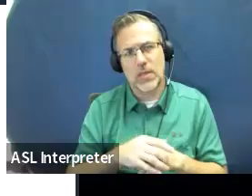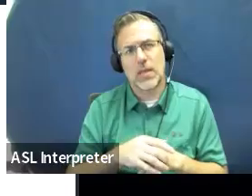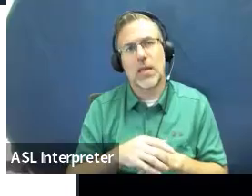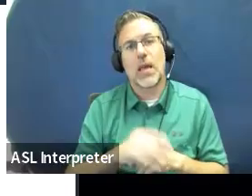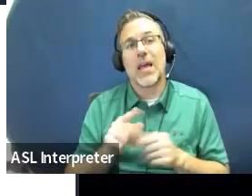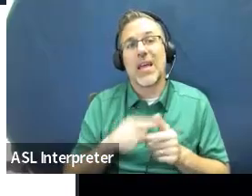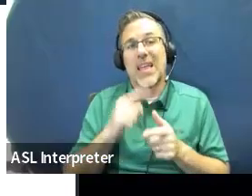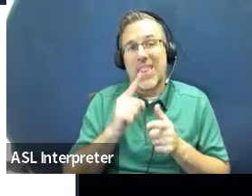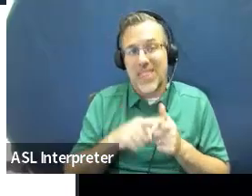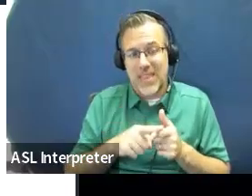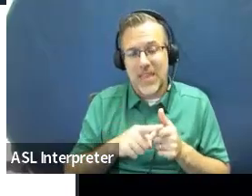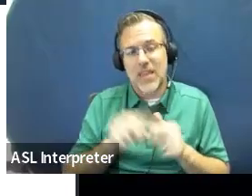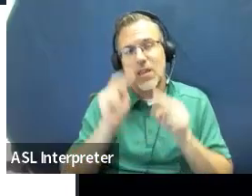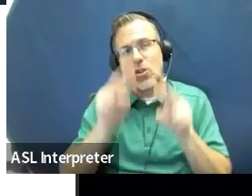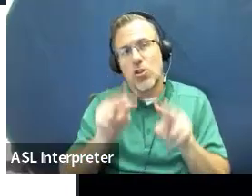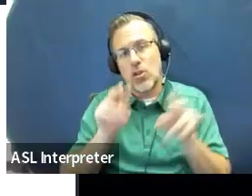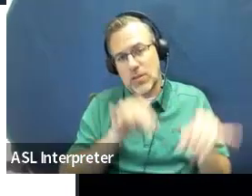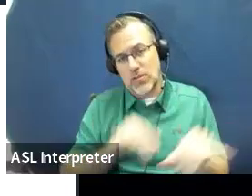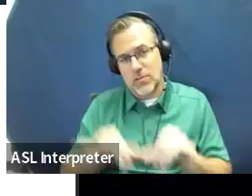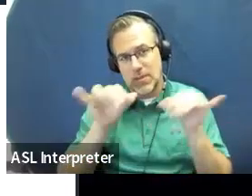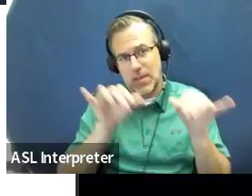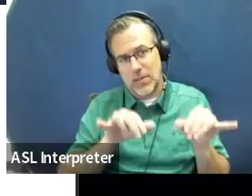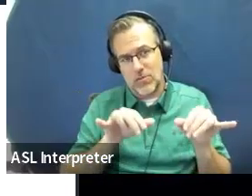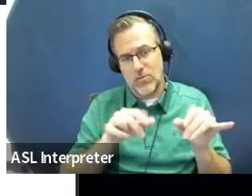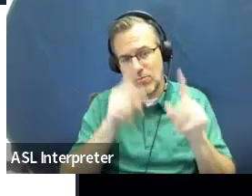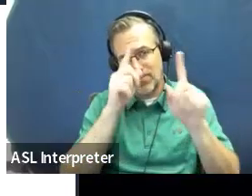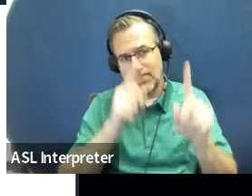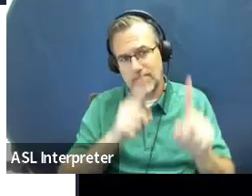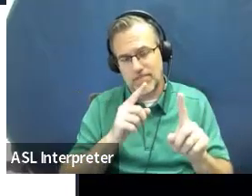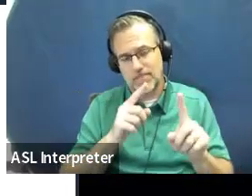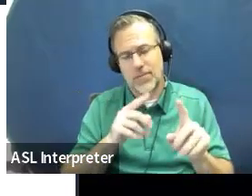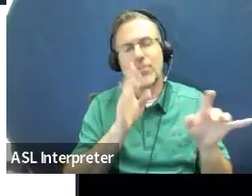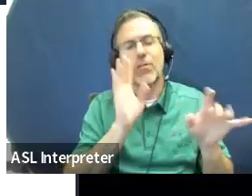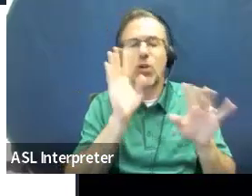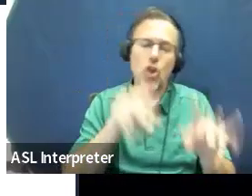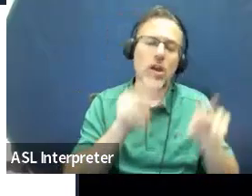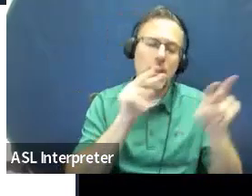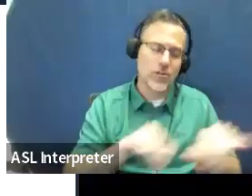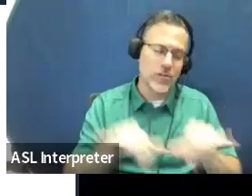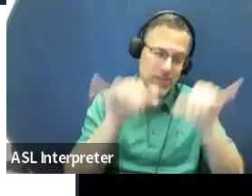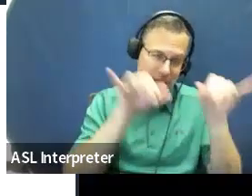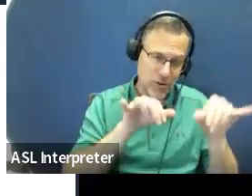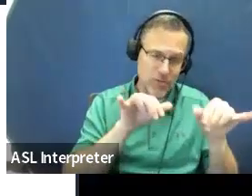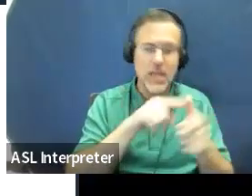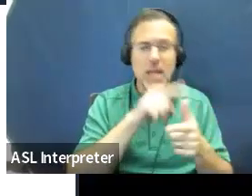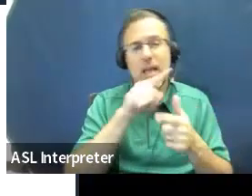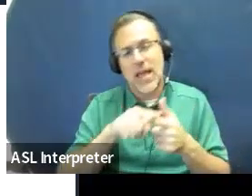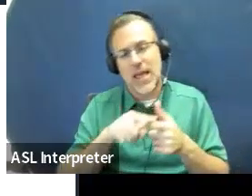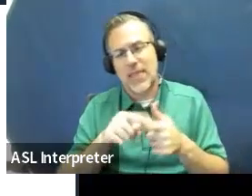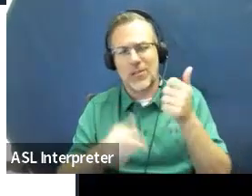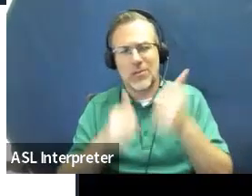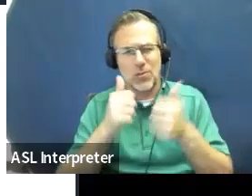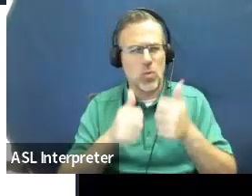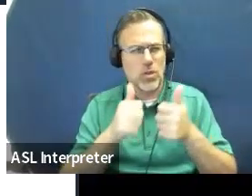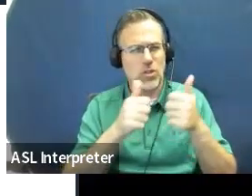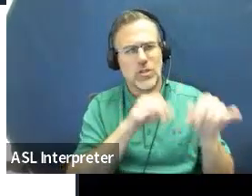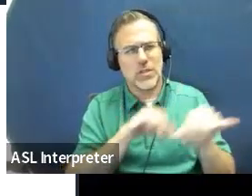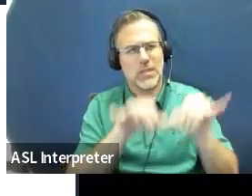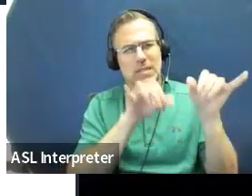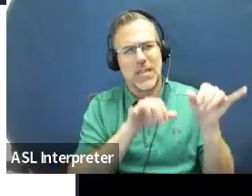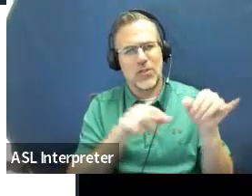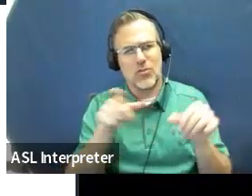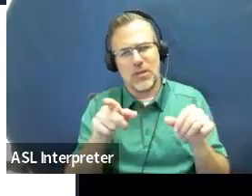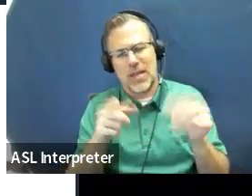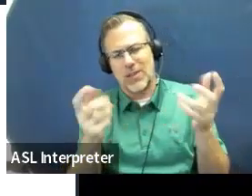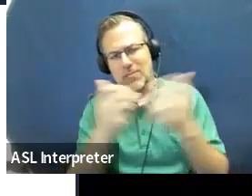Then take a look at your standards and figure out which standard that aligns the most